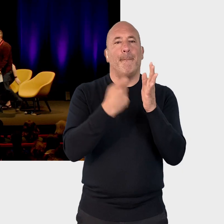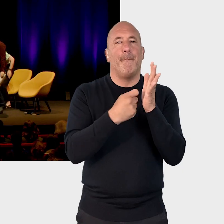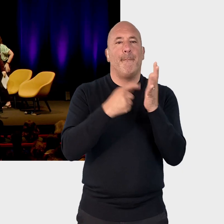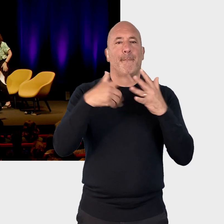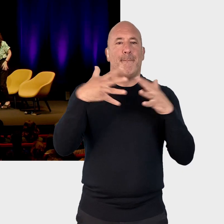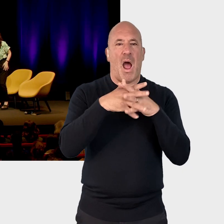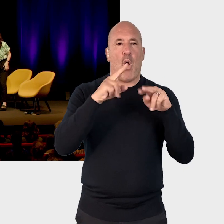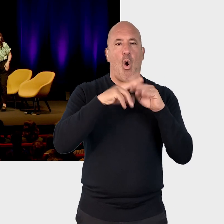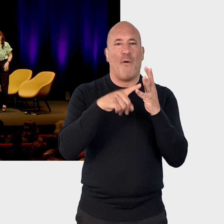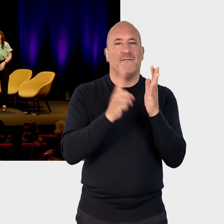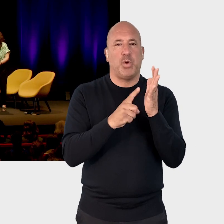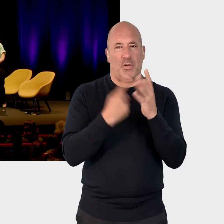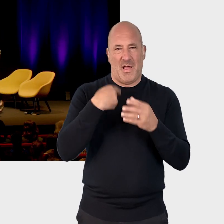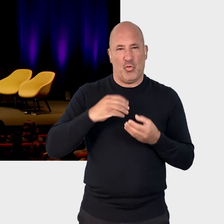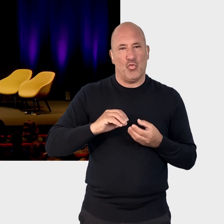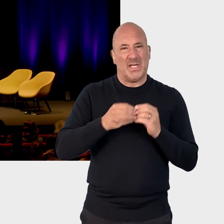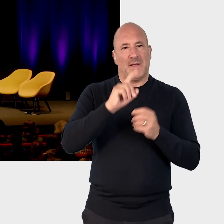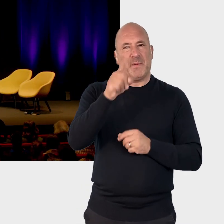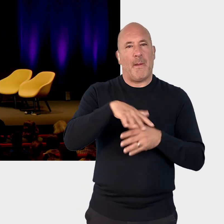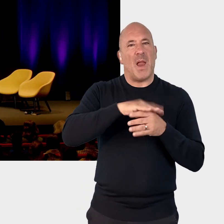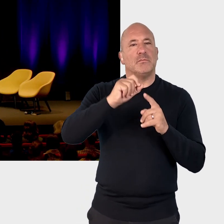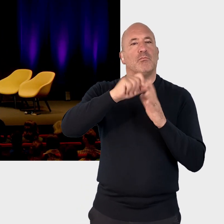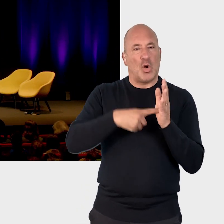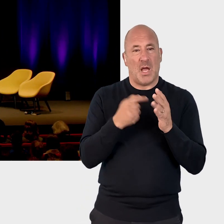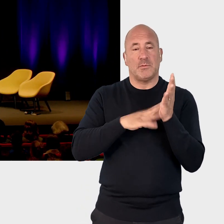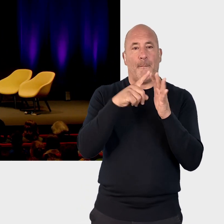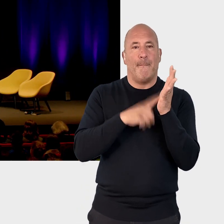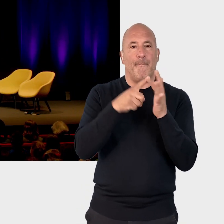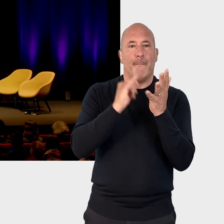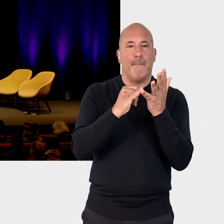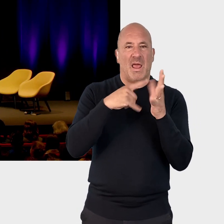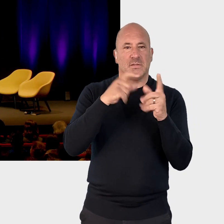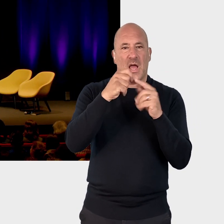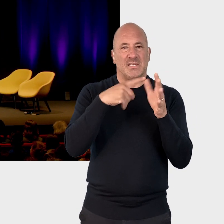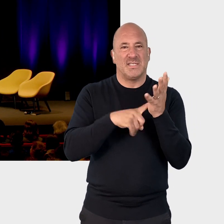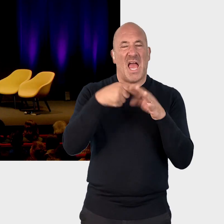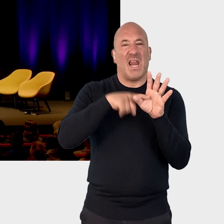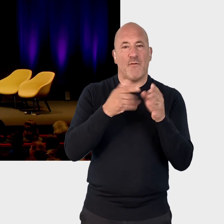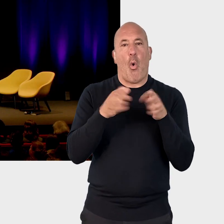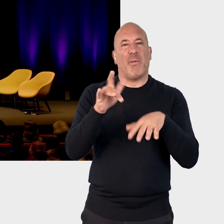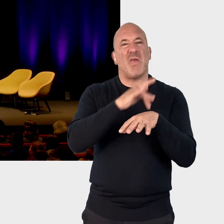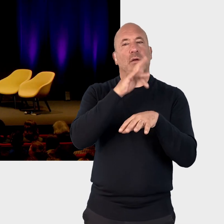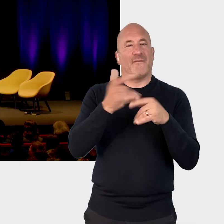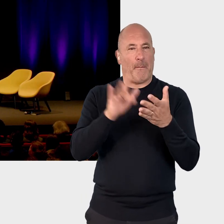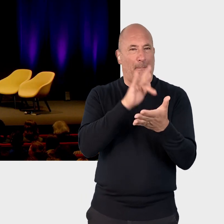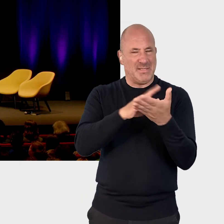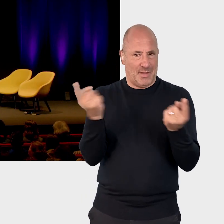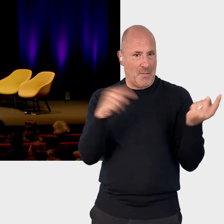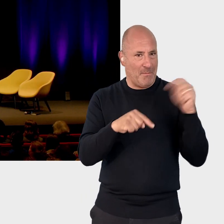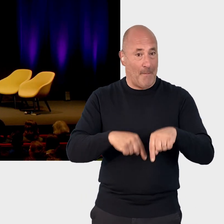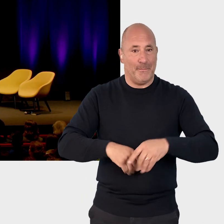from Barrowful, one of our Creative People and Places projects, and Melissa Daly from Open Theatre in the Midlands.